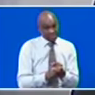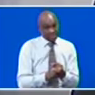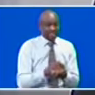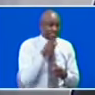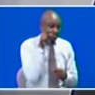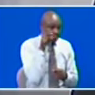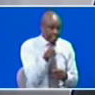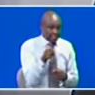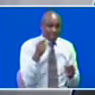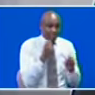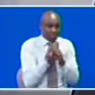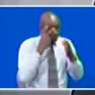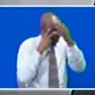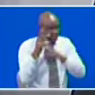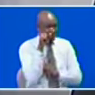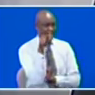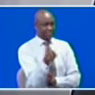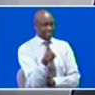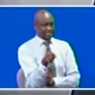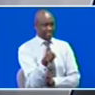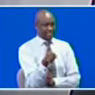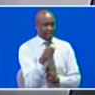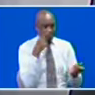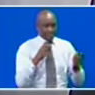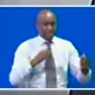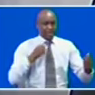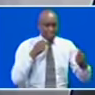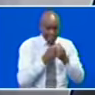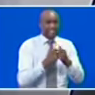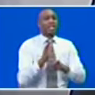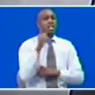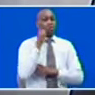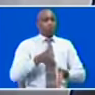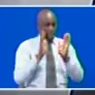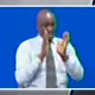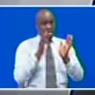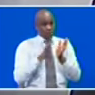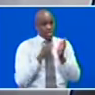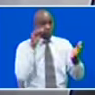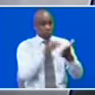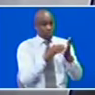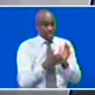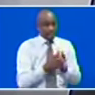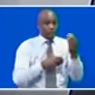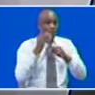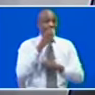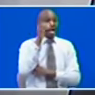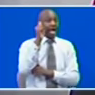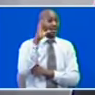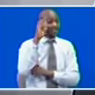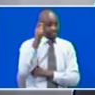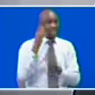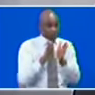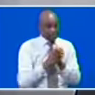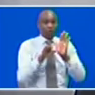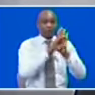be perceived to have met the threshold as stipulated in the Procurement Act, but also in the